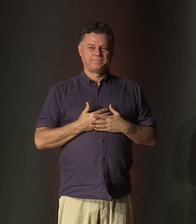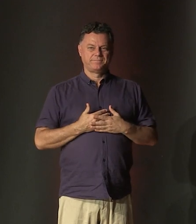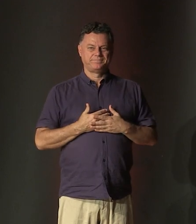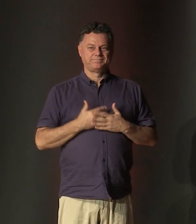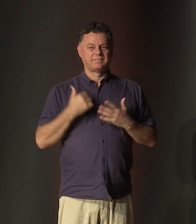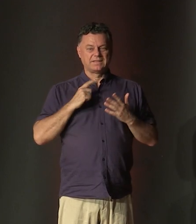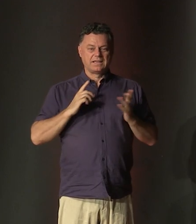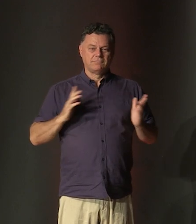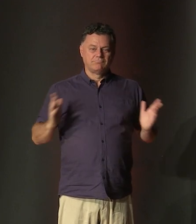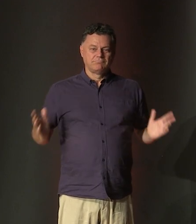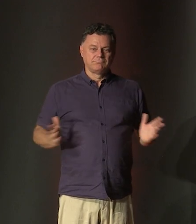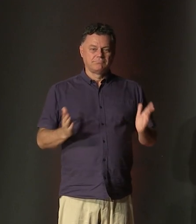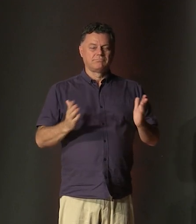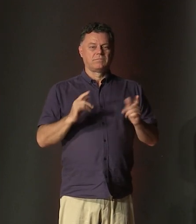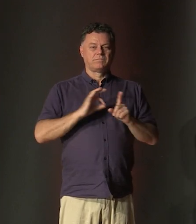promote flourishing.